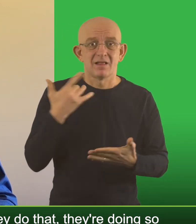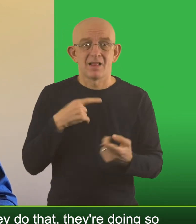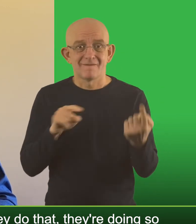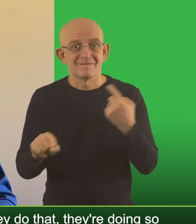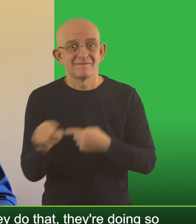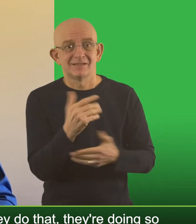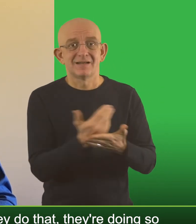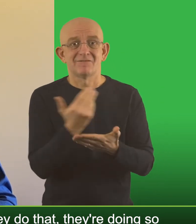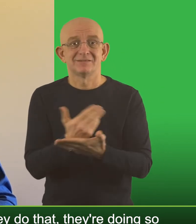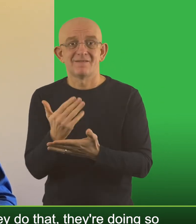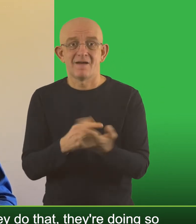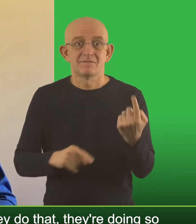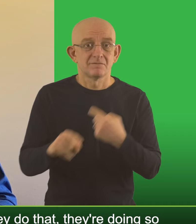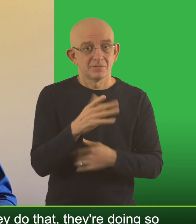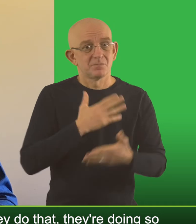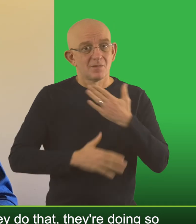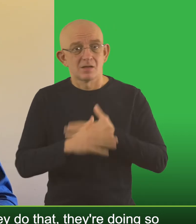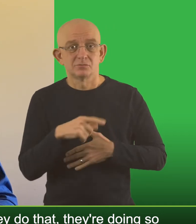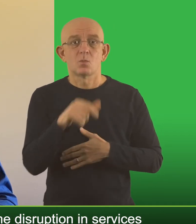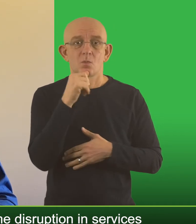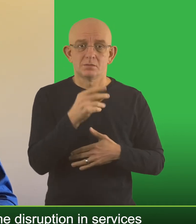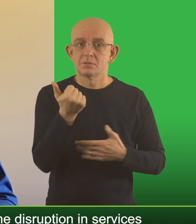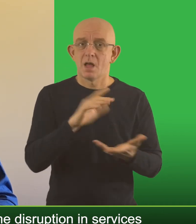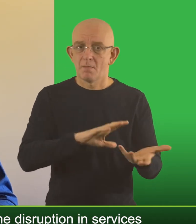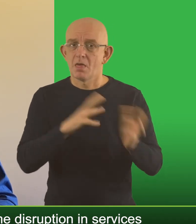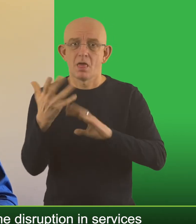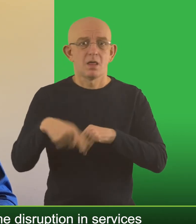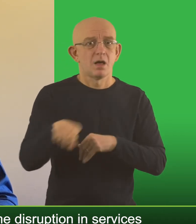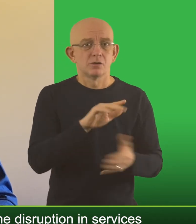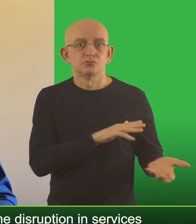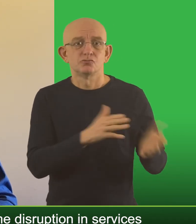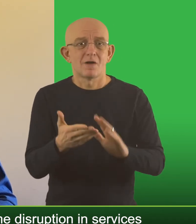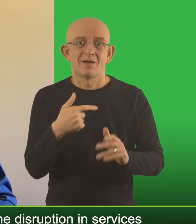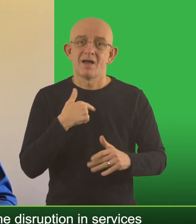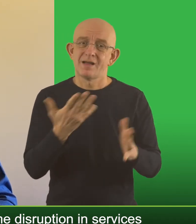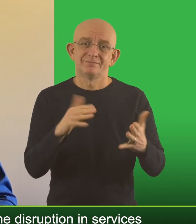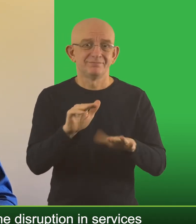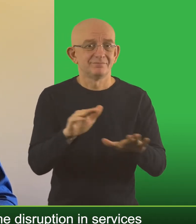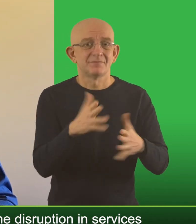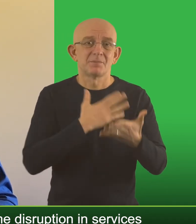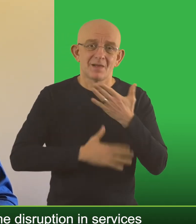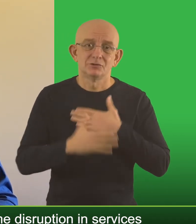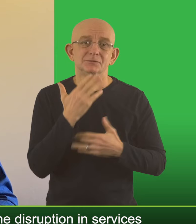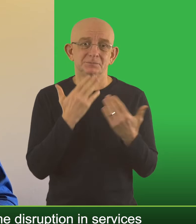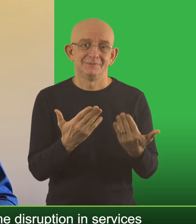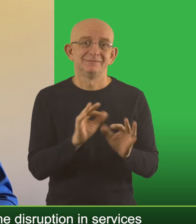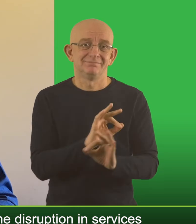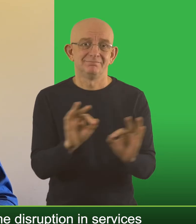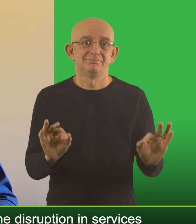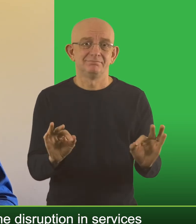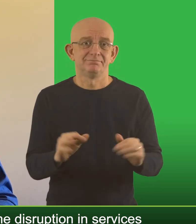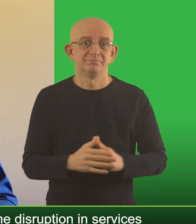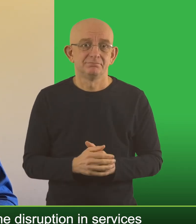to maximise the number of lives that get saved in all of this. So please be patient. There will be some disruption in services, and I just encourage you to